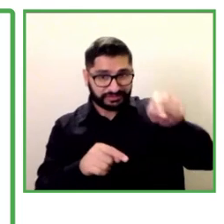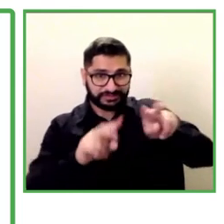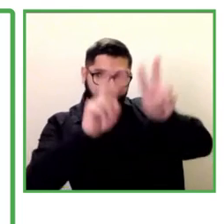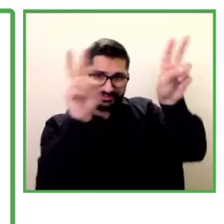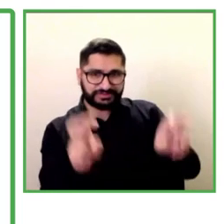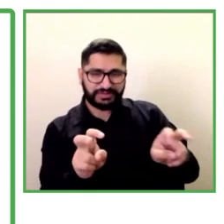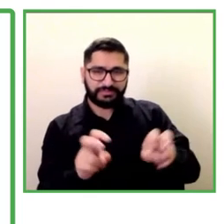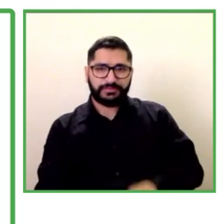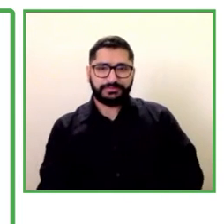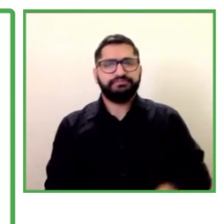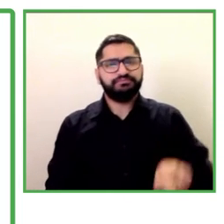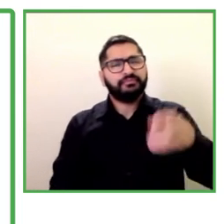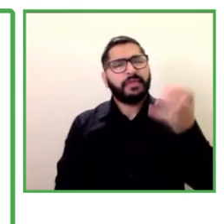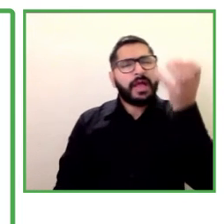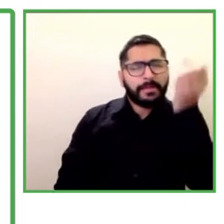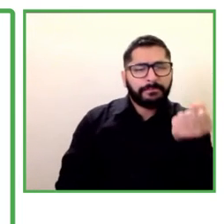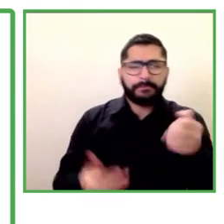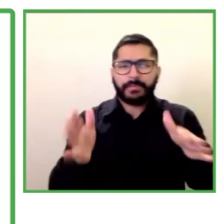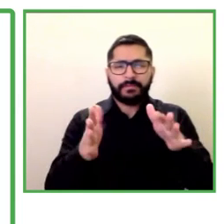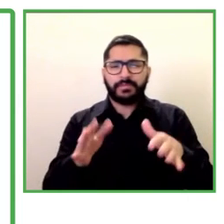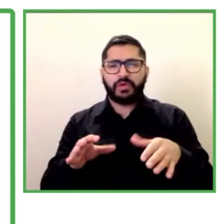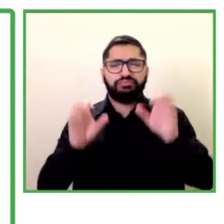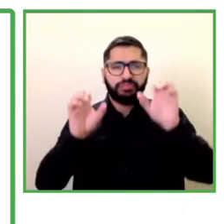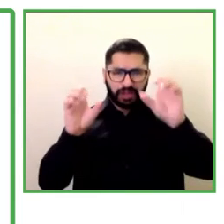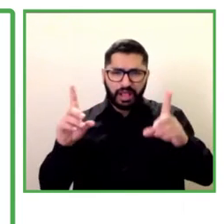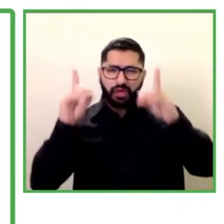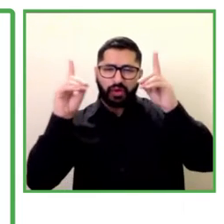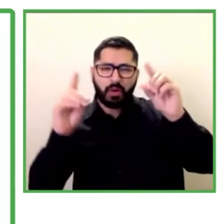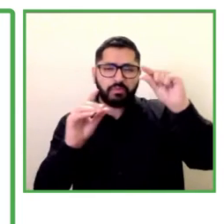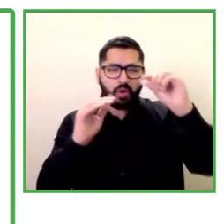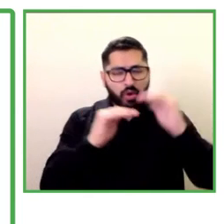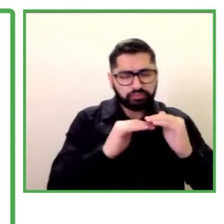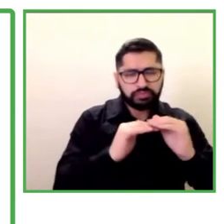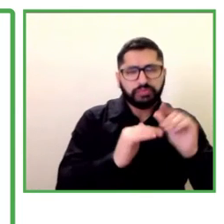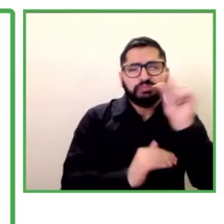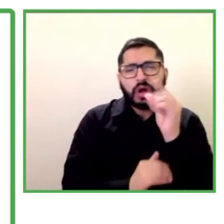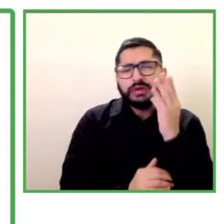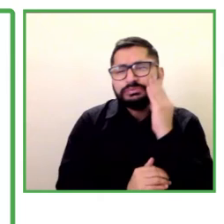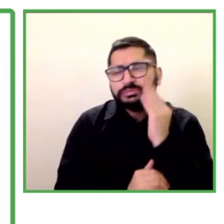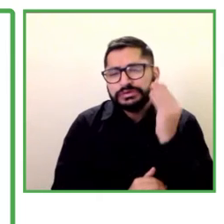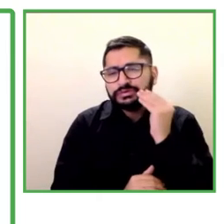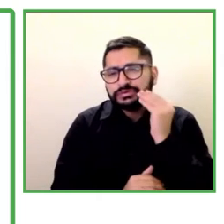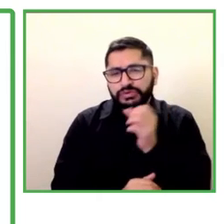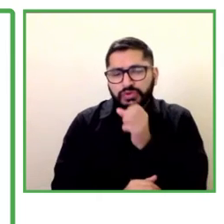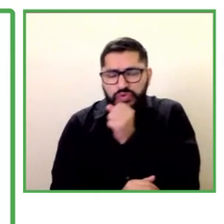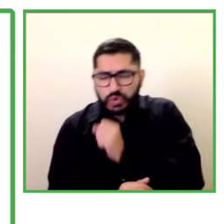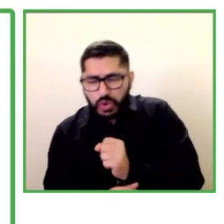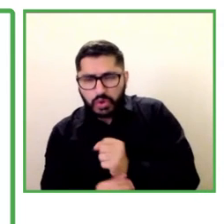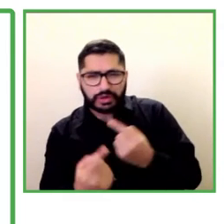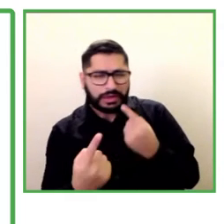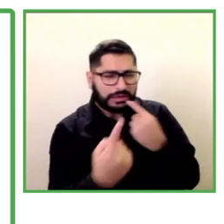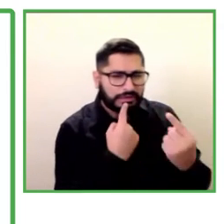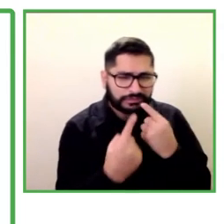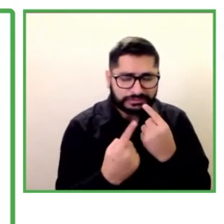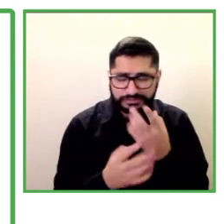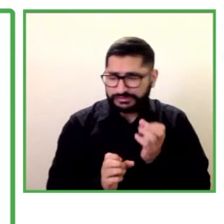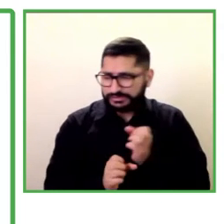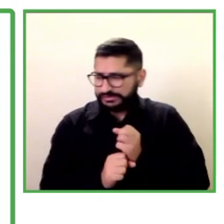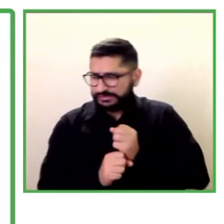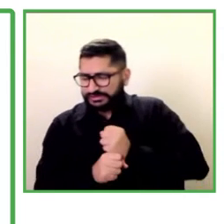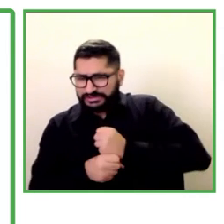have need for employment, for need to be trained, they don't have enough skills to go on an